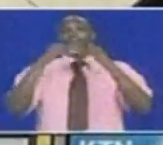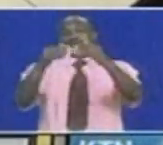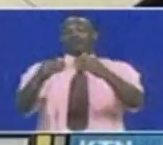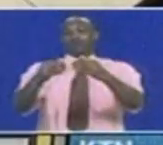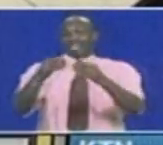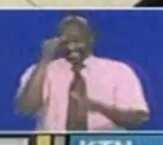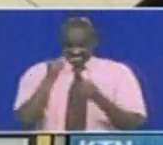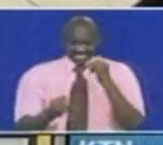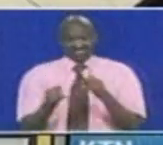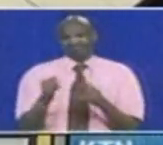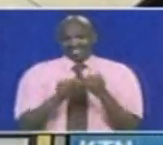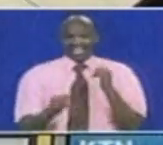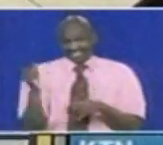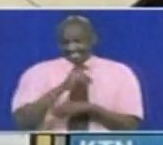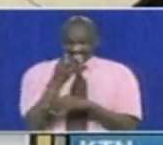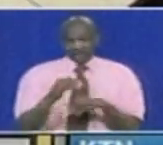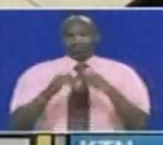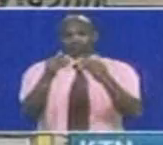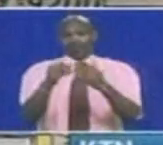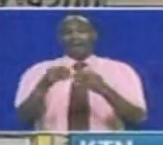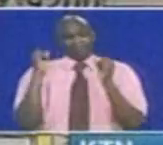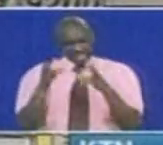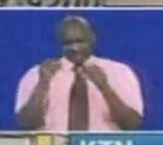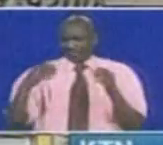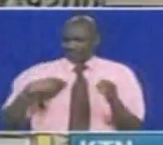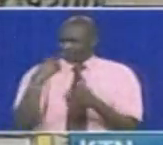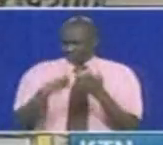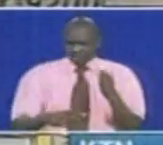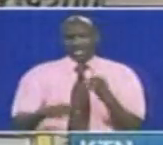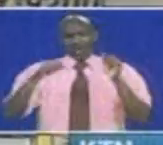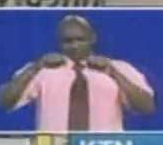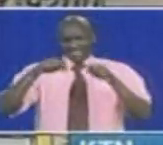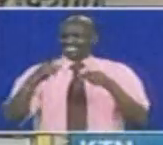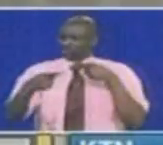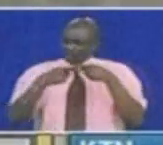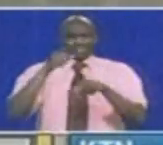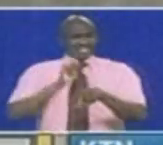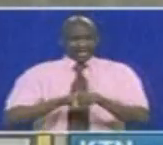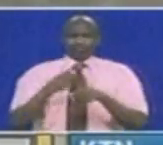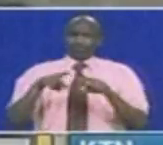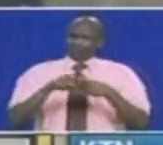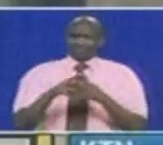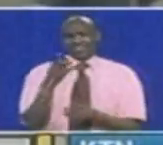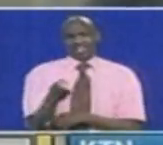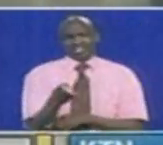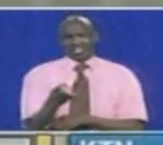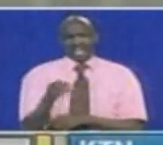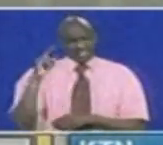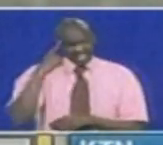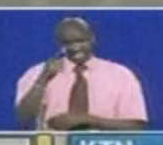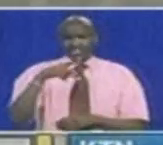extended. Stakeholders in the industry had complained that the period for compliance had been too short. Gari ziko mingi, especially za